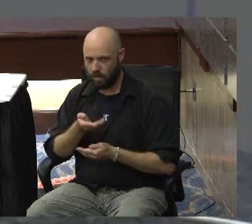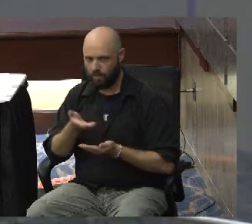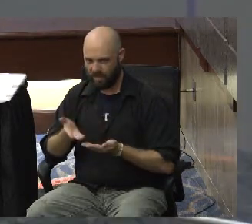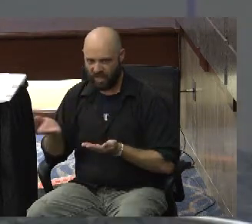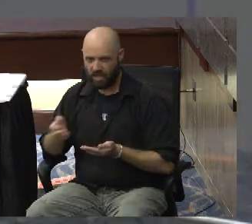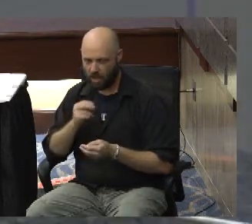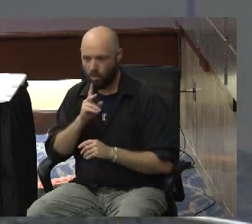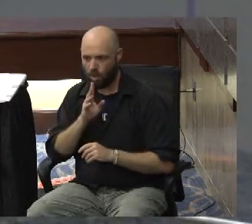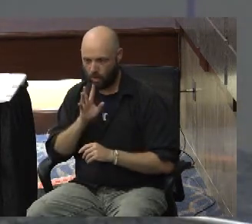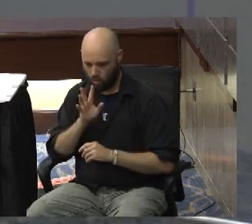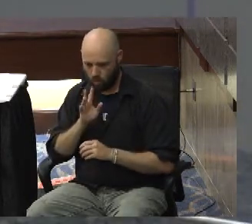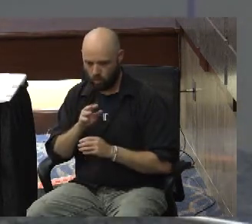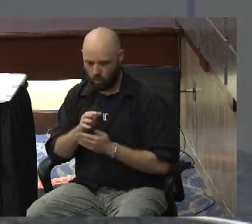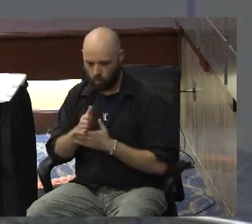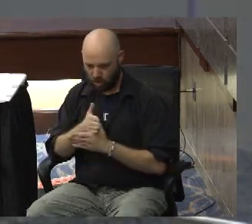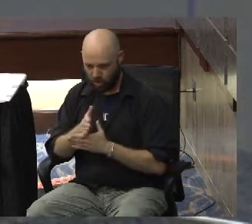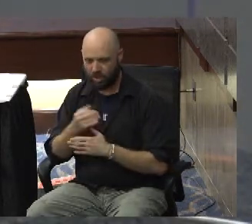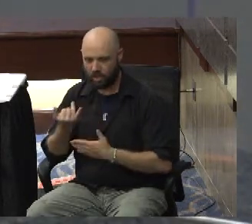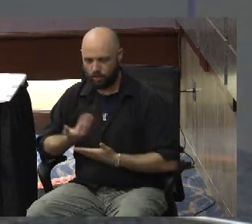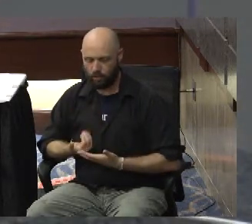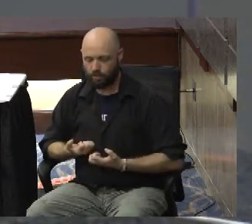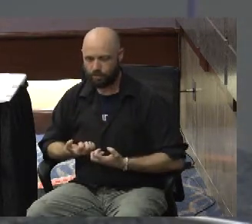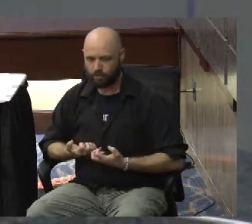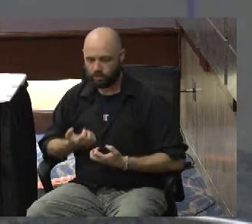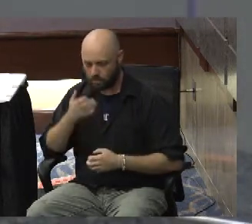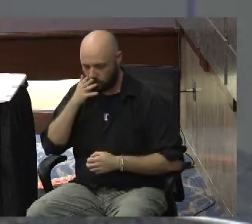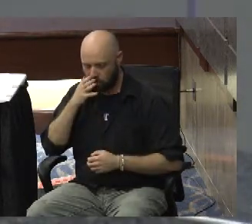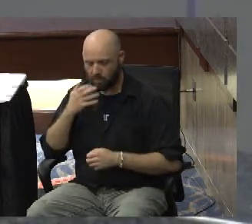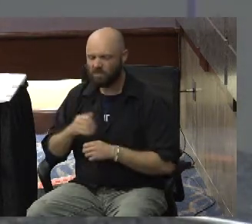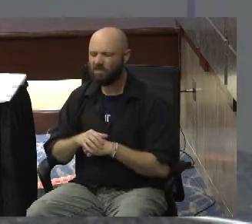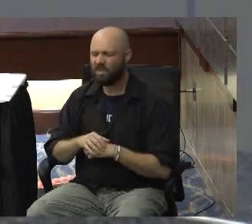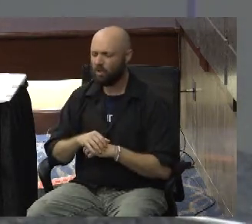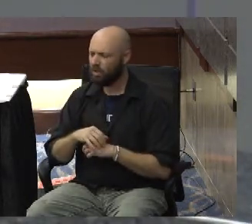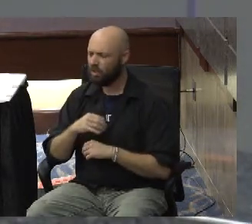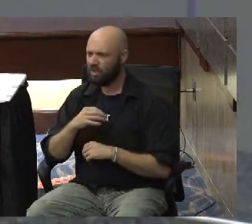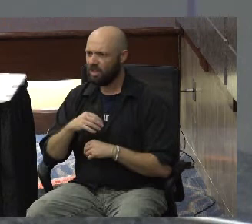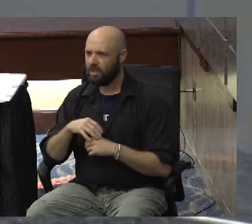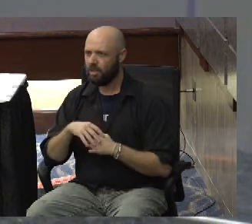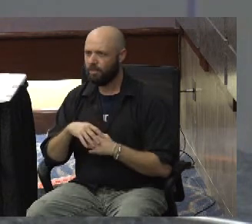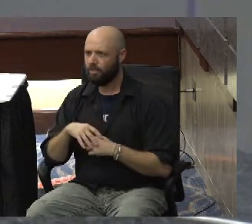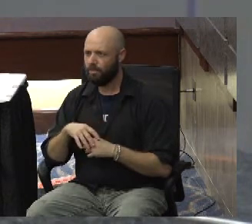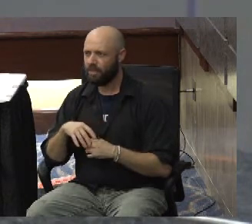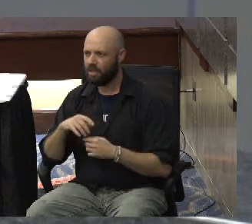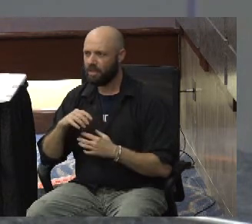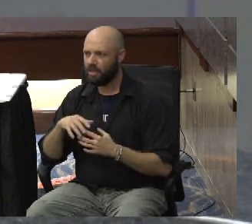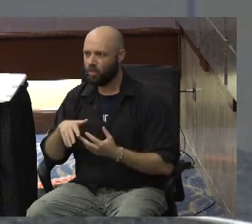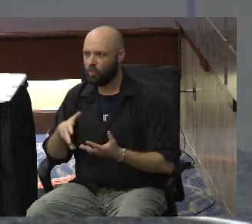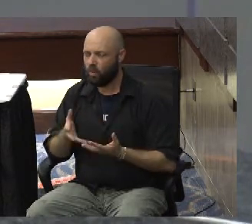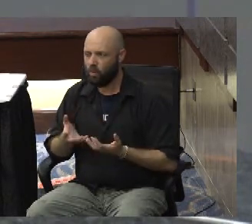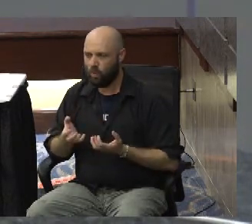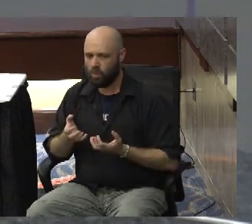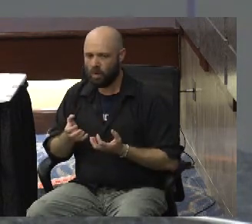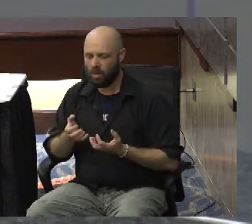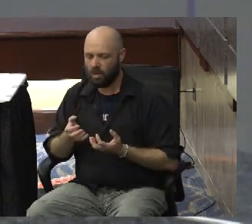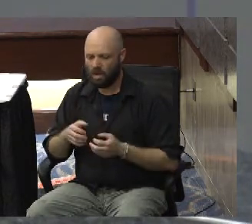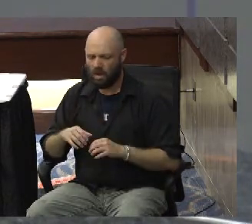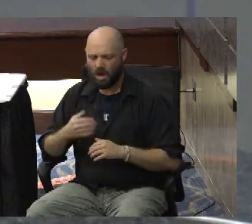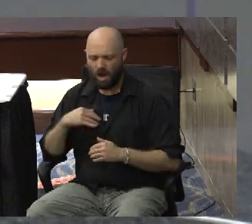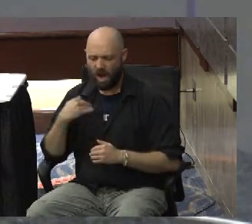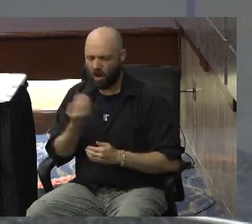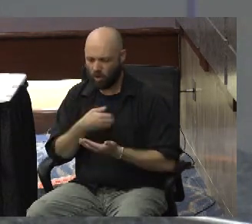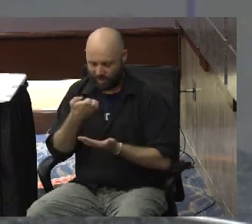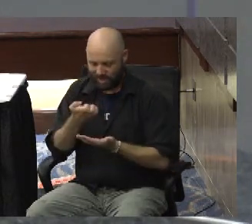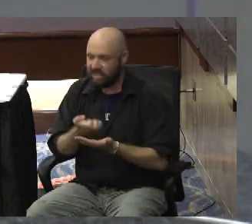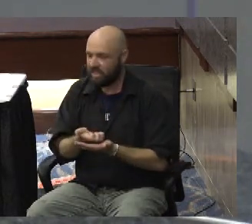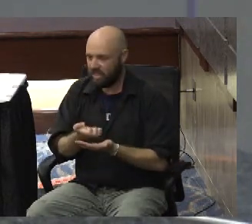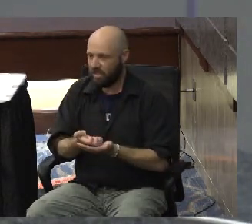to serve with my fellow council members here who are deeply concerned with growing our economy in a way that's shared equally across the city.